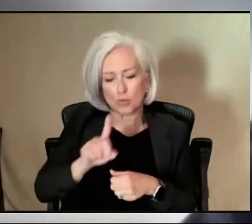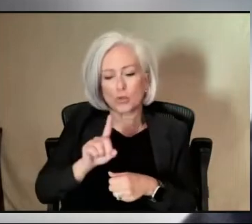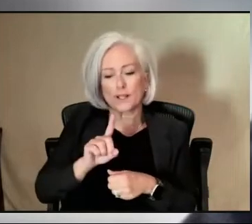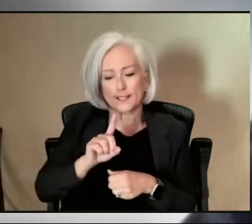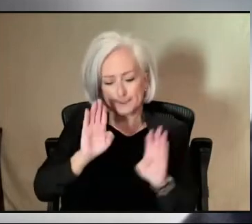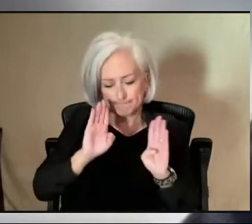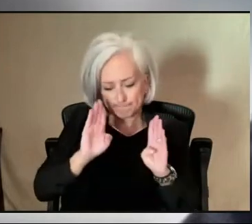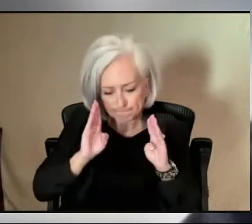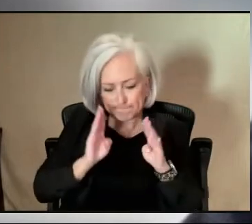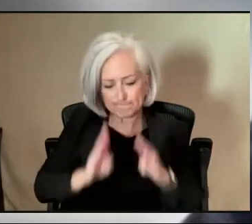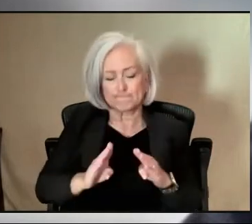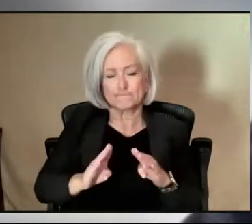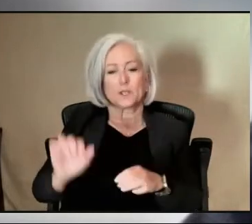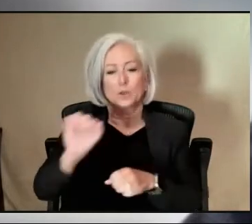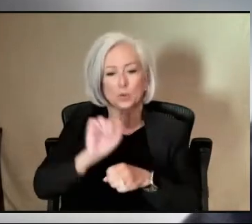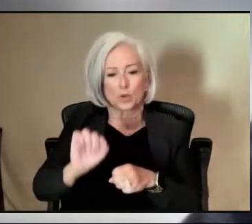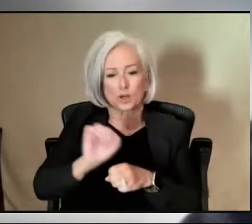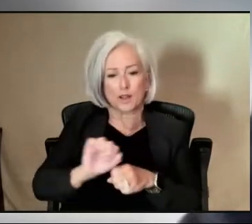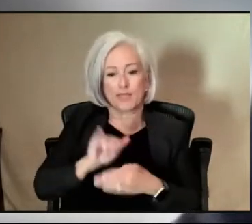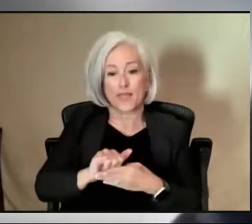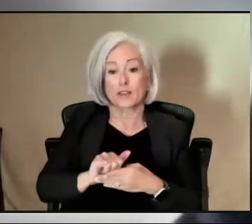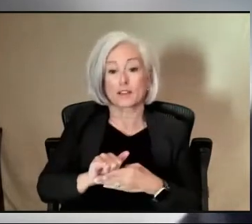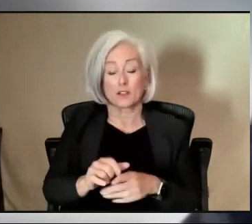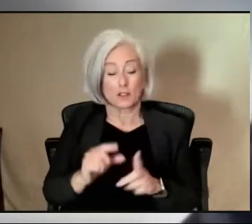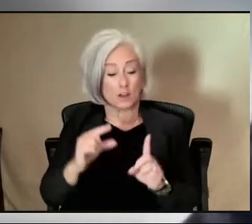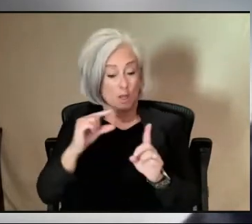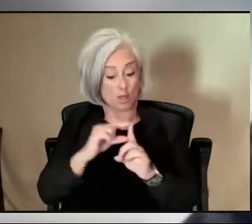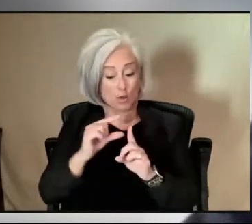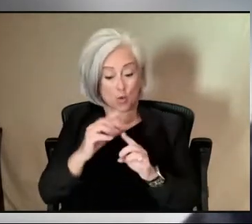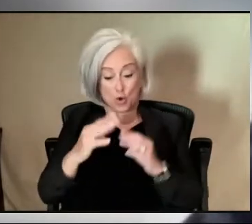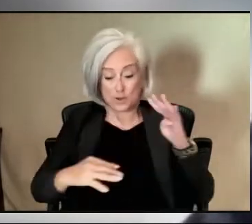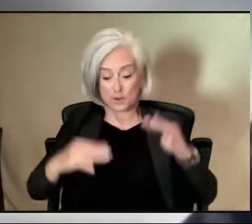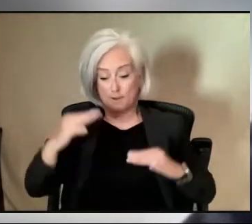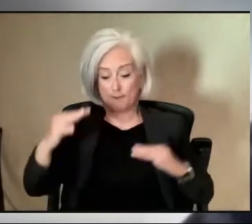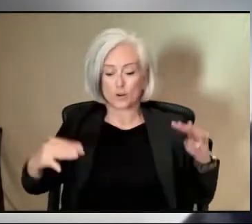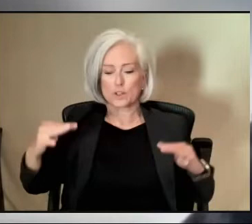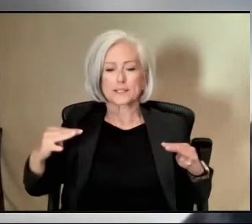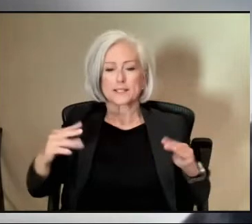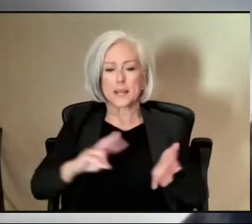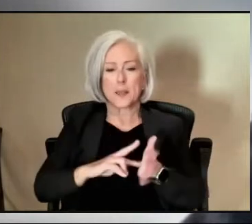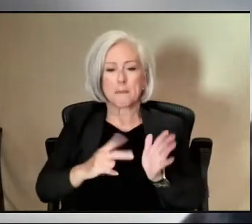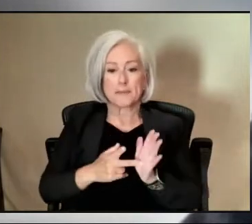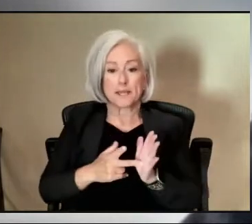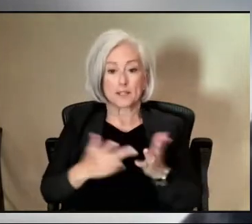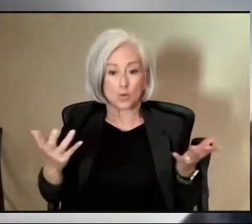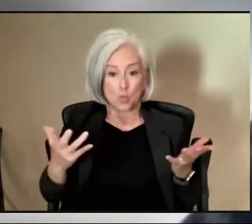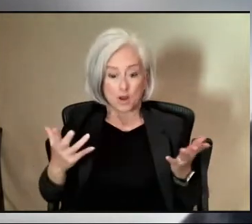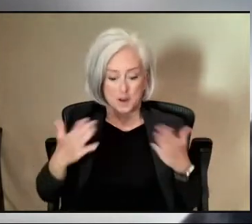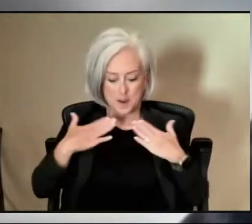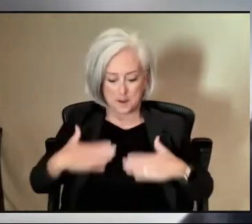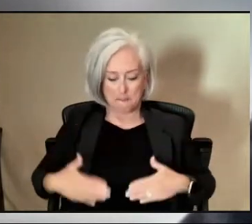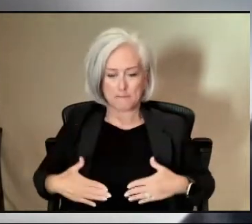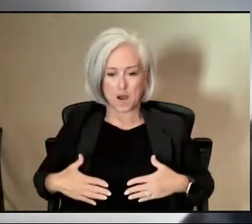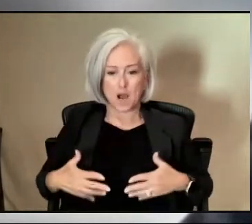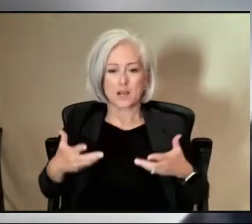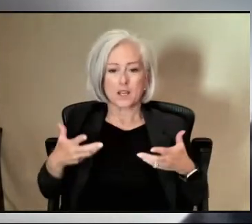but let me interpret the word diversity broadly. So, for example, body weight, age,